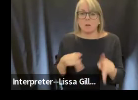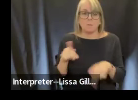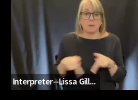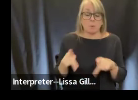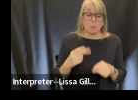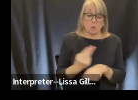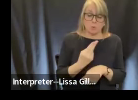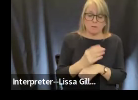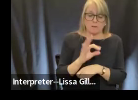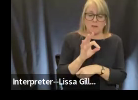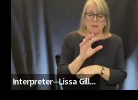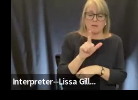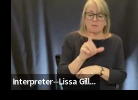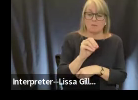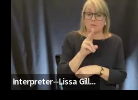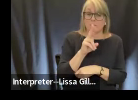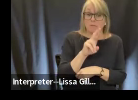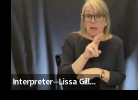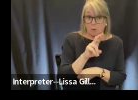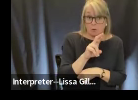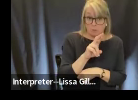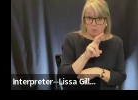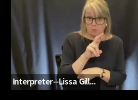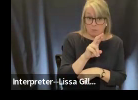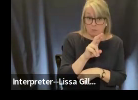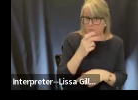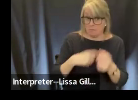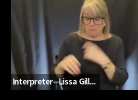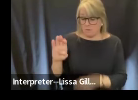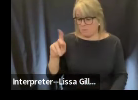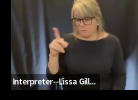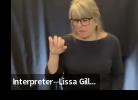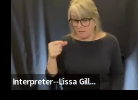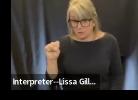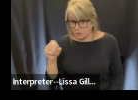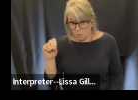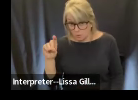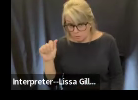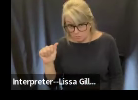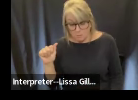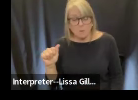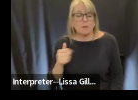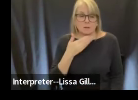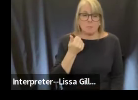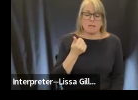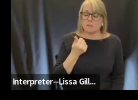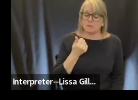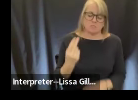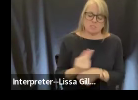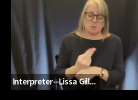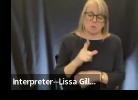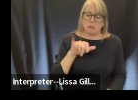flour with the baking soda or baking powder. So best method is to just put that lid over the